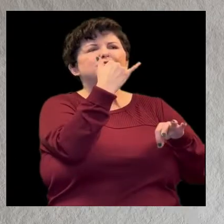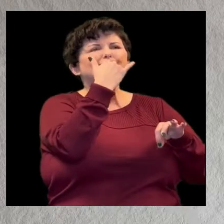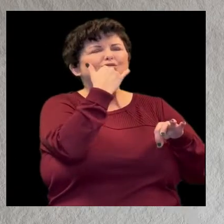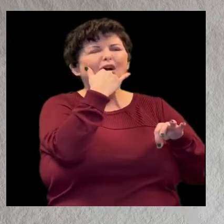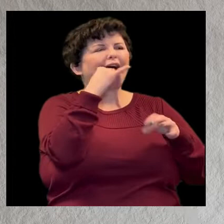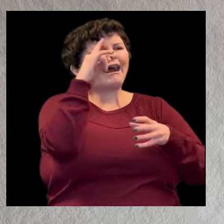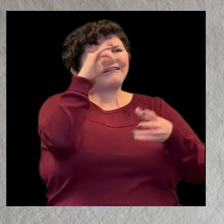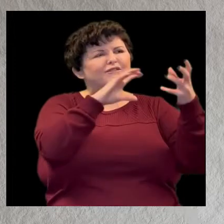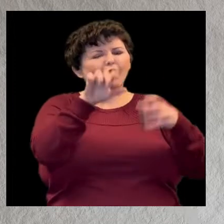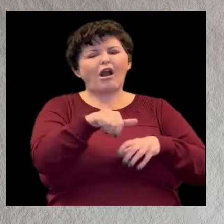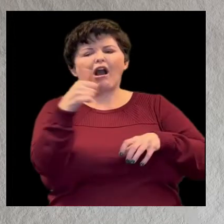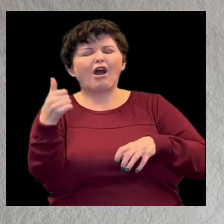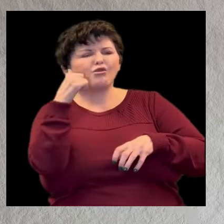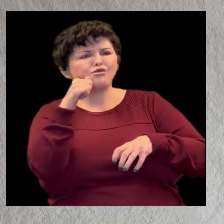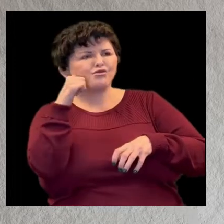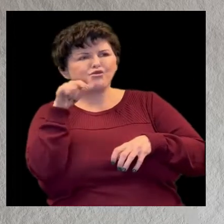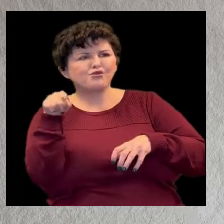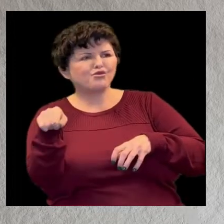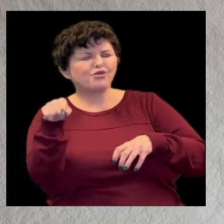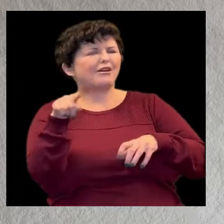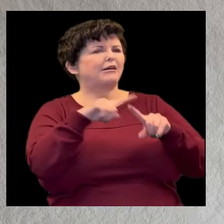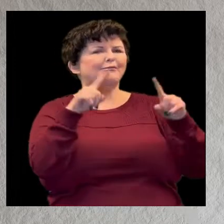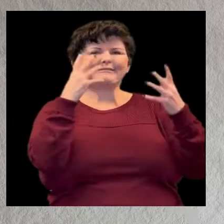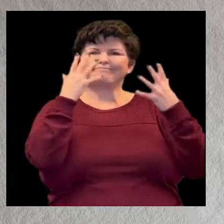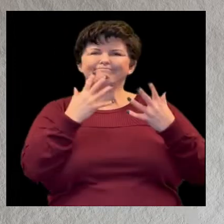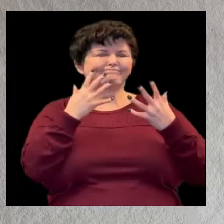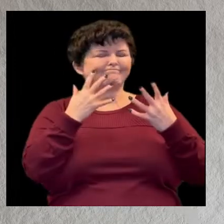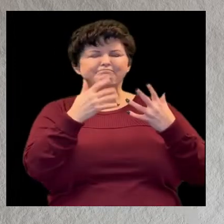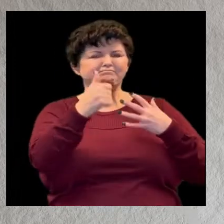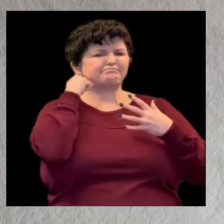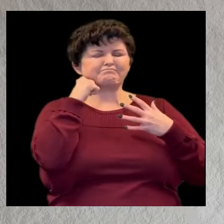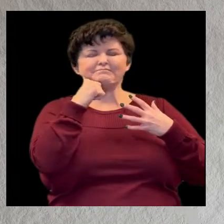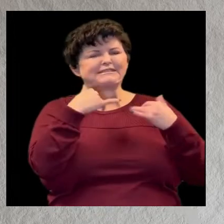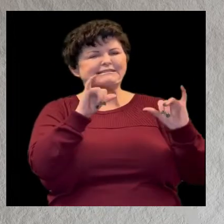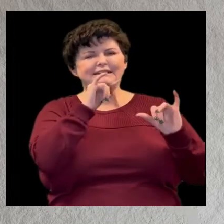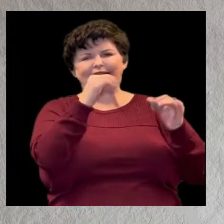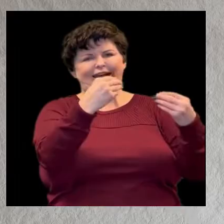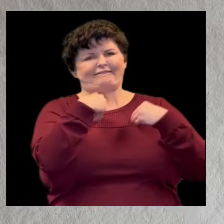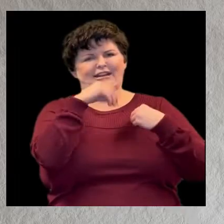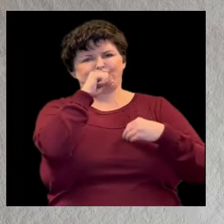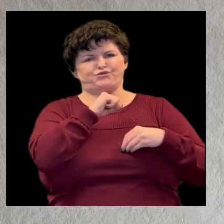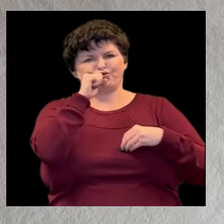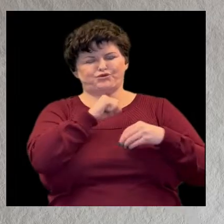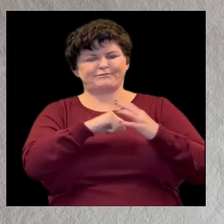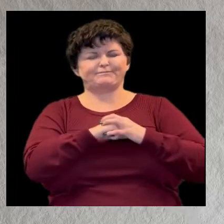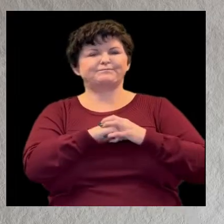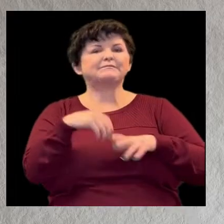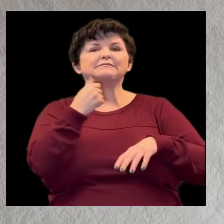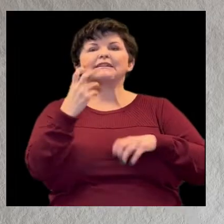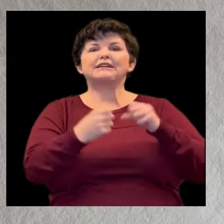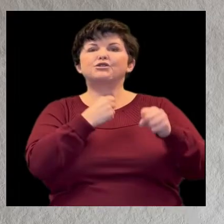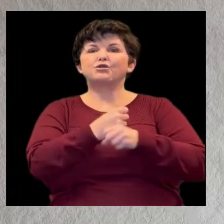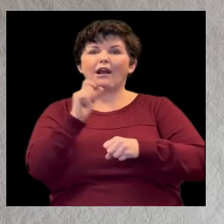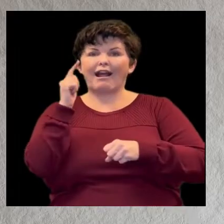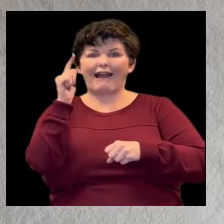different girl. But sadly, I was still not given my ice cream. Fast forward several years